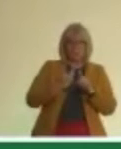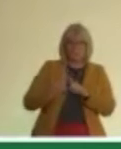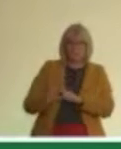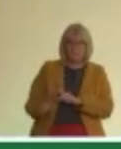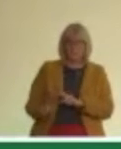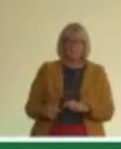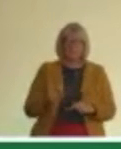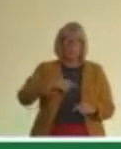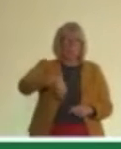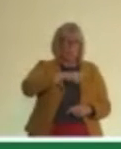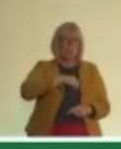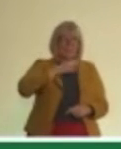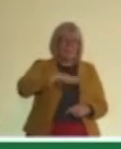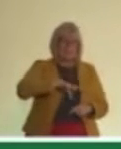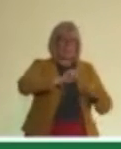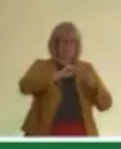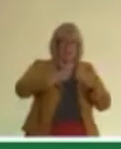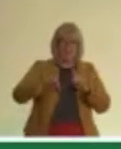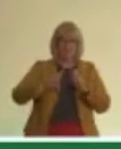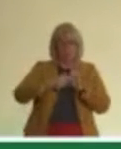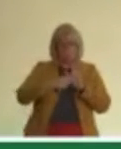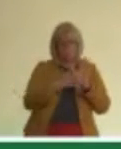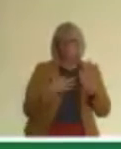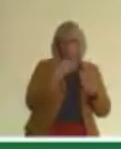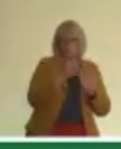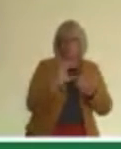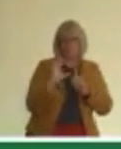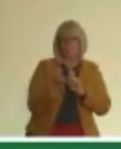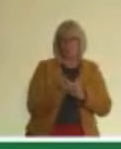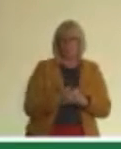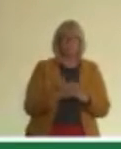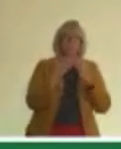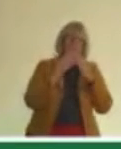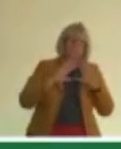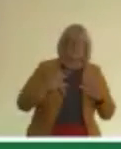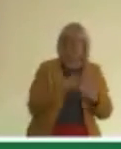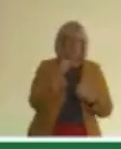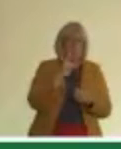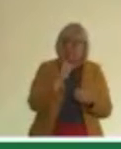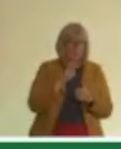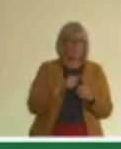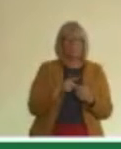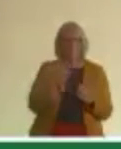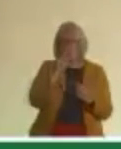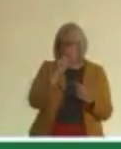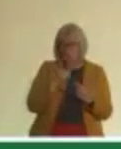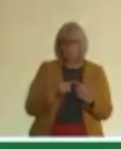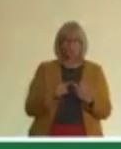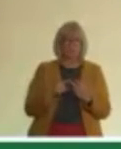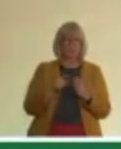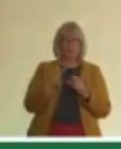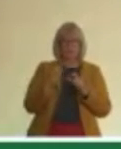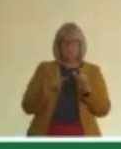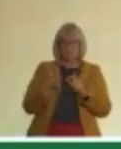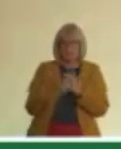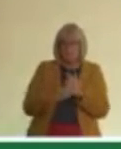diverse as the communities we seek to represent. Please encourage women, non-binary people, people of colour, people who are disabled,